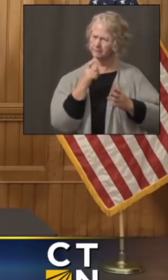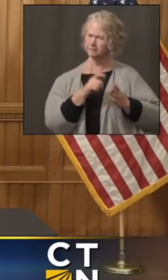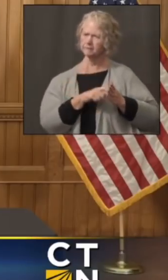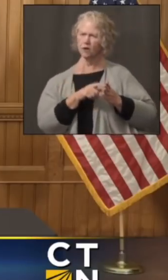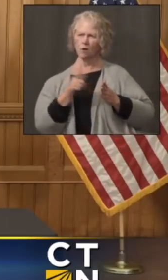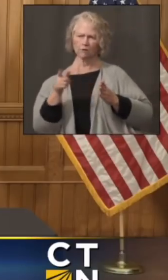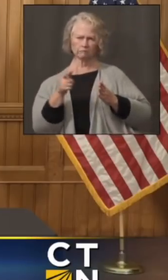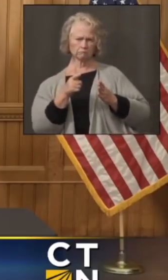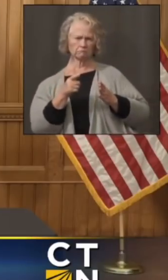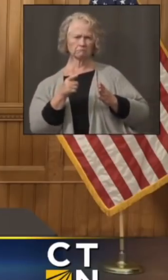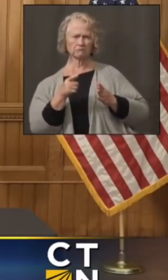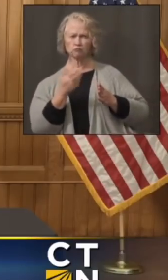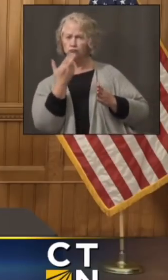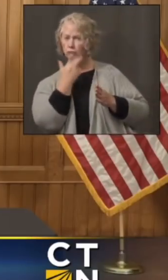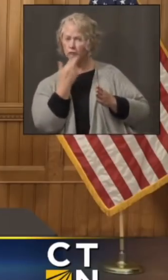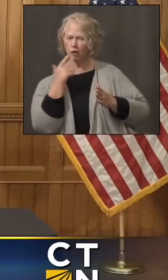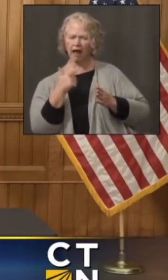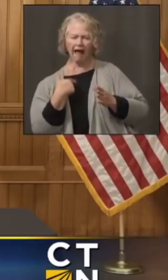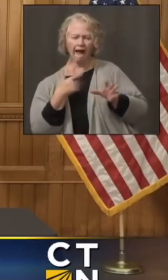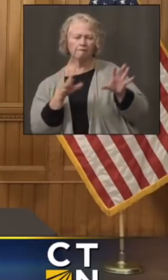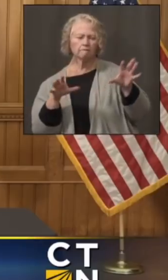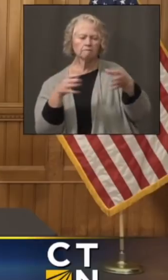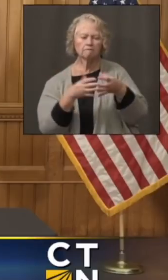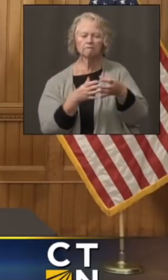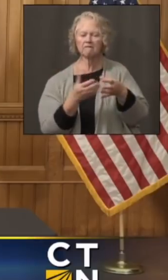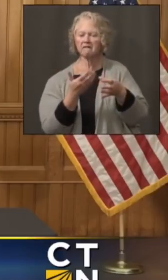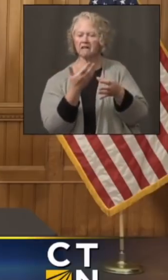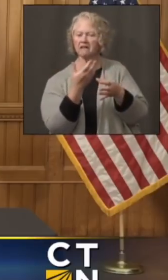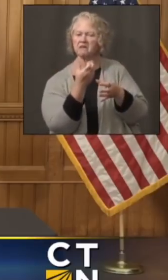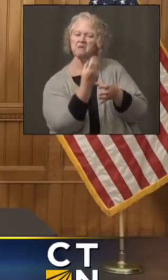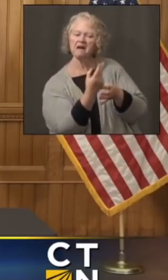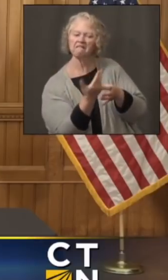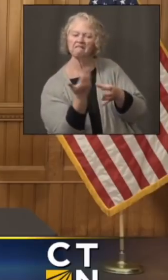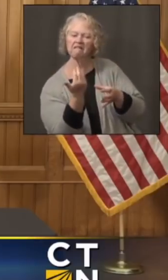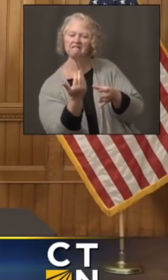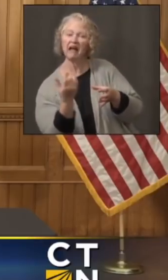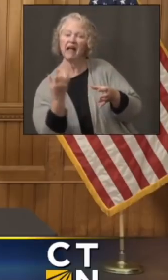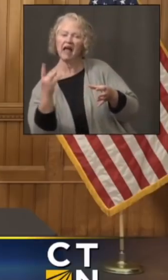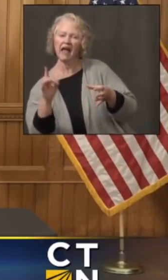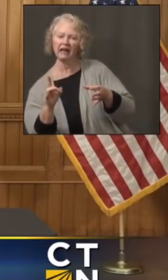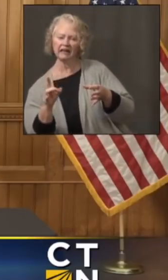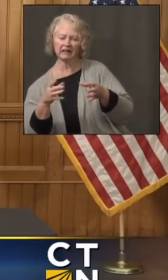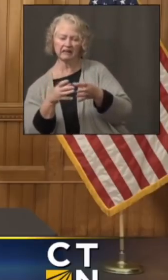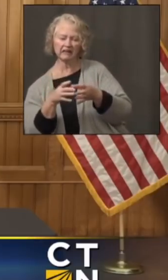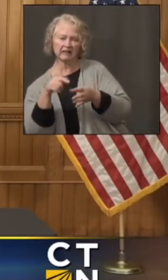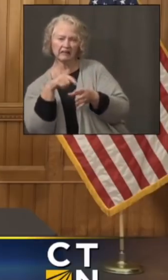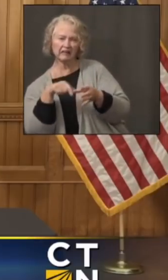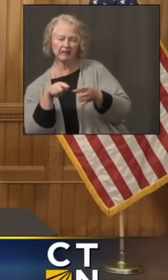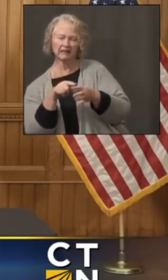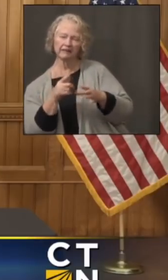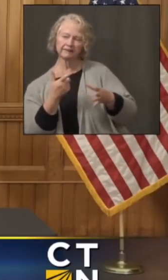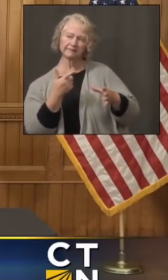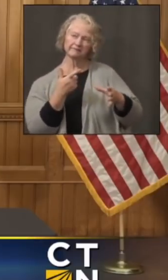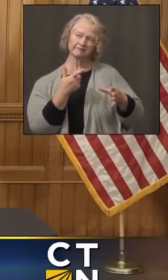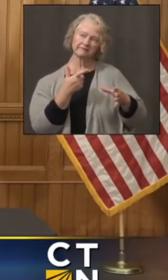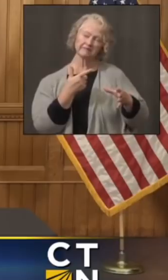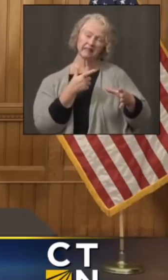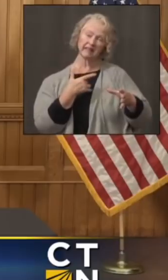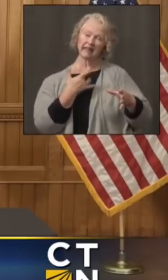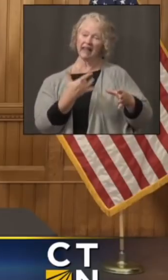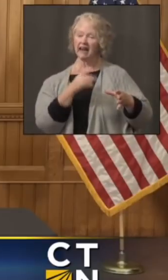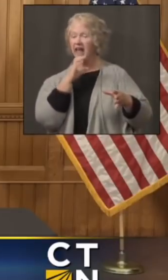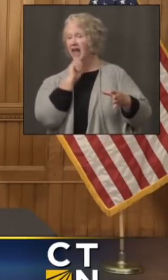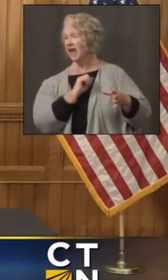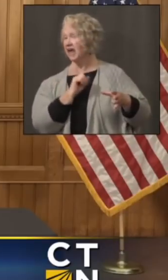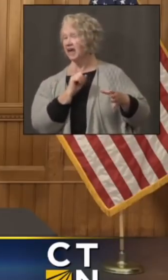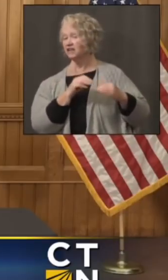in restaurants, 12, 15, 18 people. I don't want to cast aspersions on age groups, but they tend to be under 30,